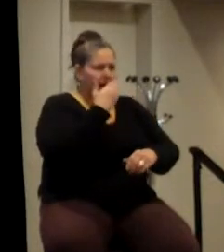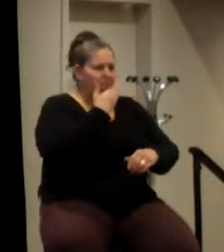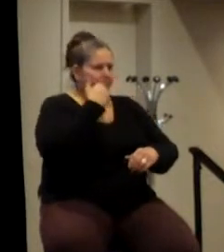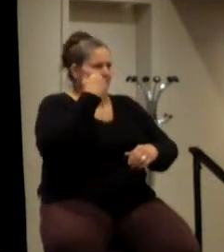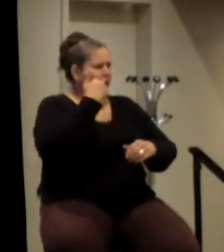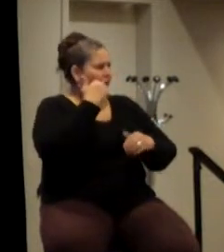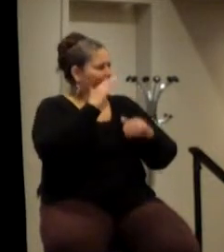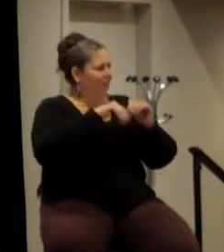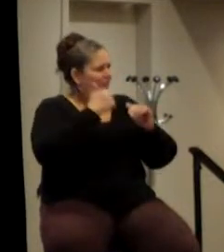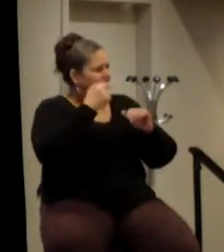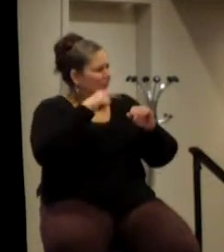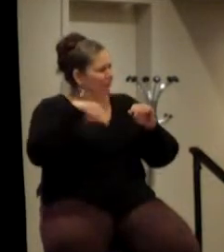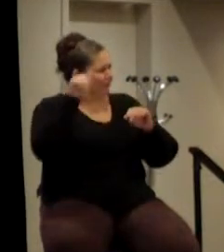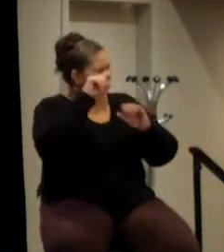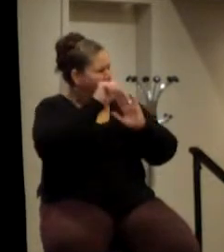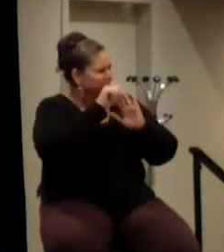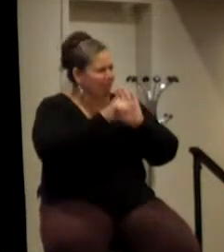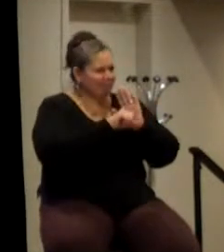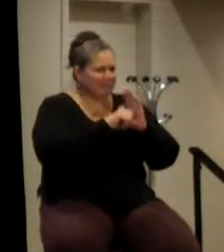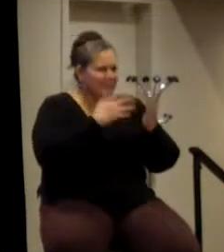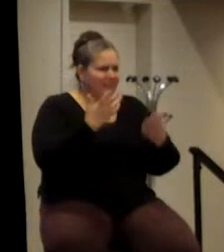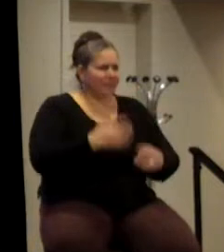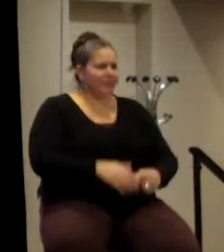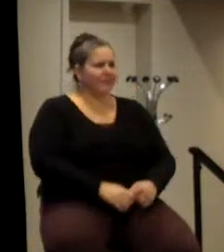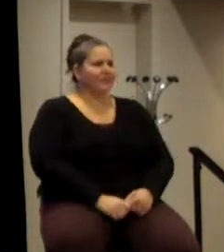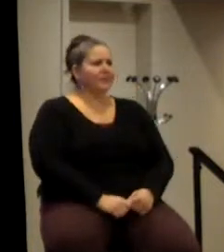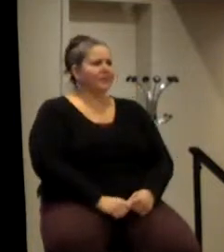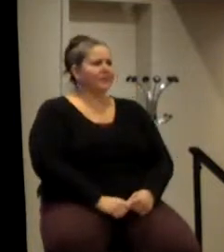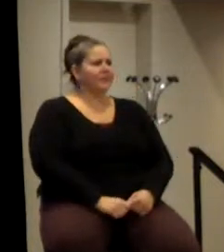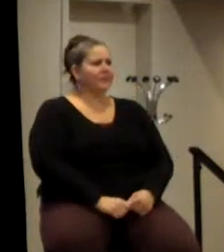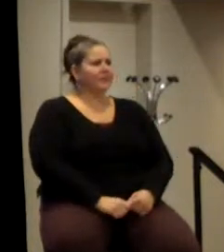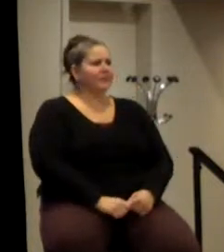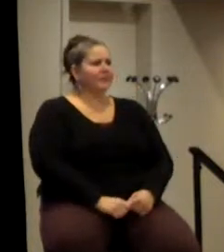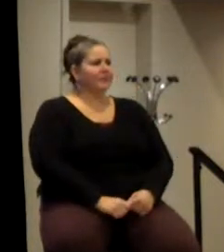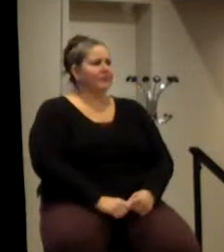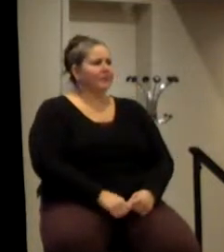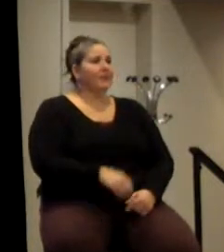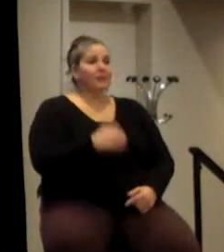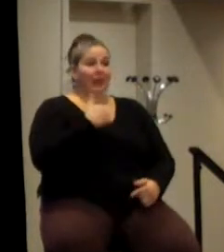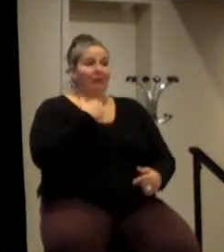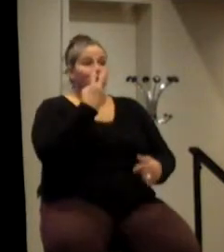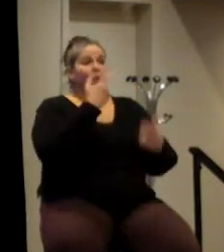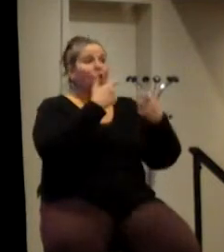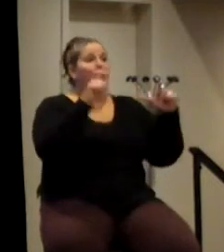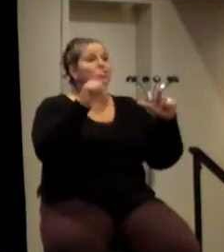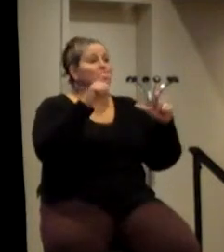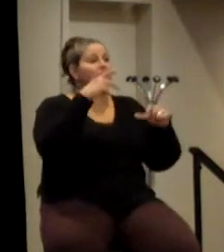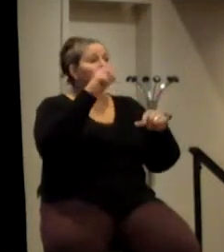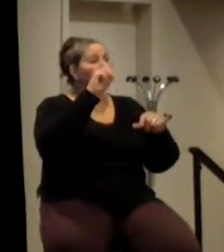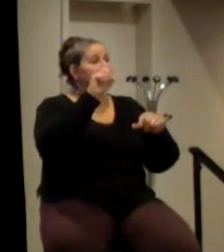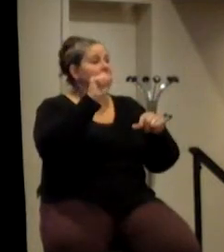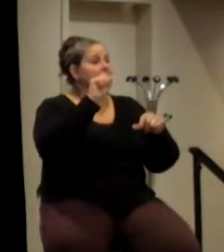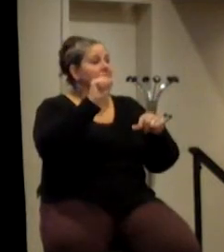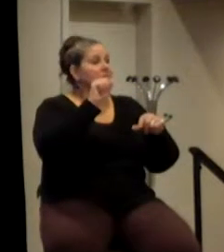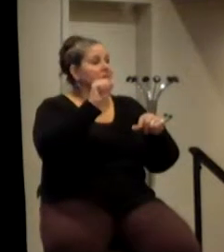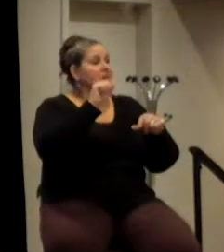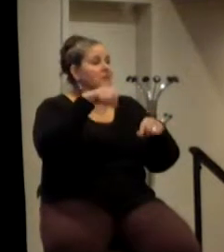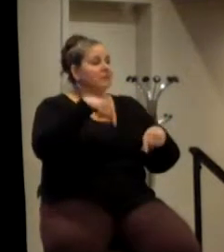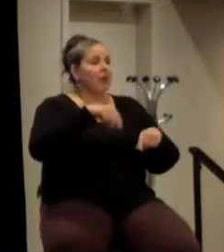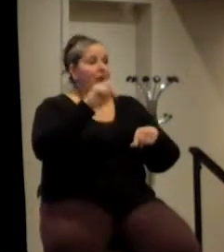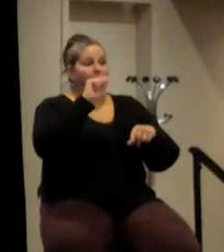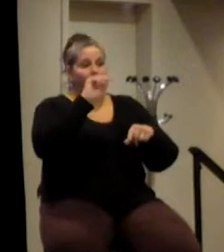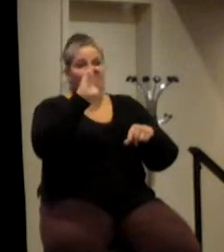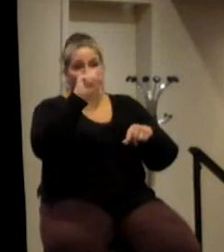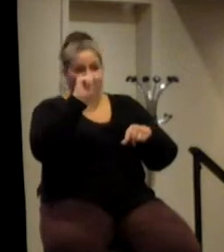two large pods here with our on-center and the fairgrounds. So the state and I are having conversations about how we can